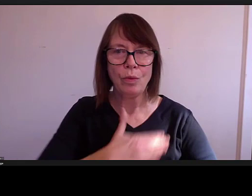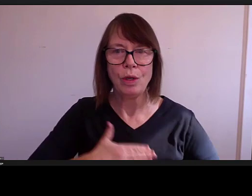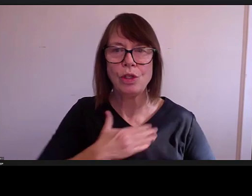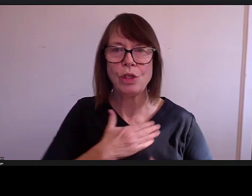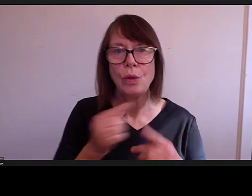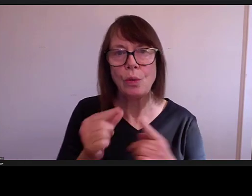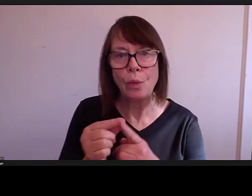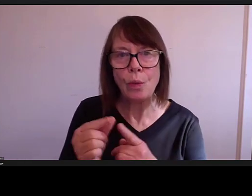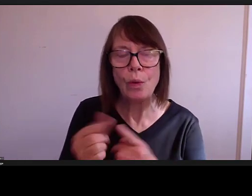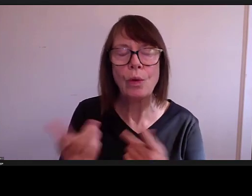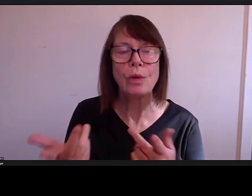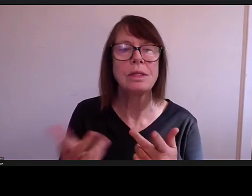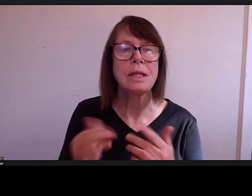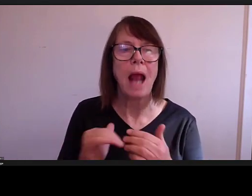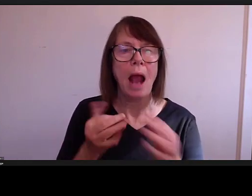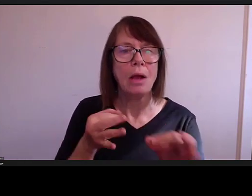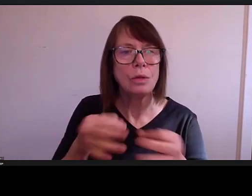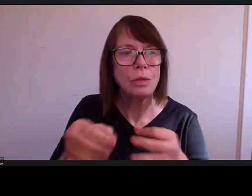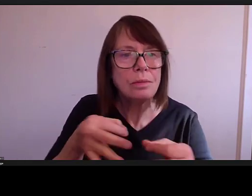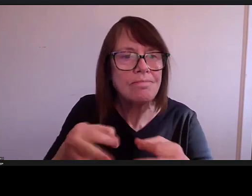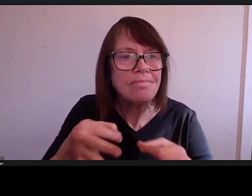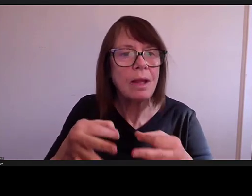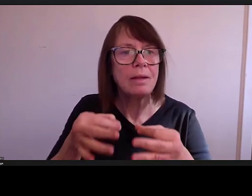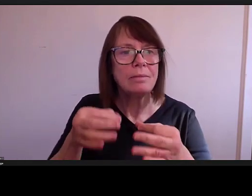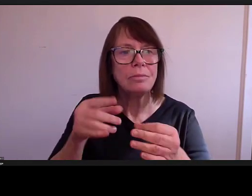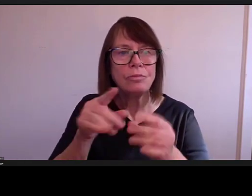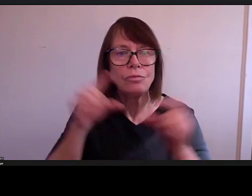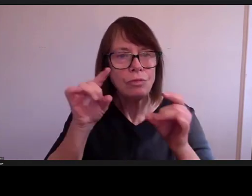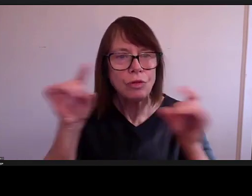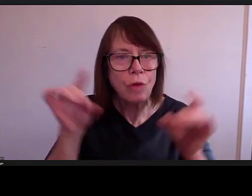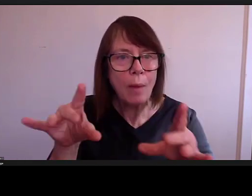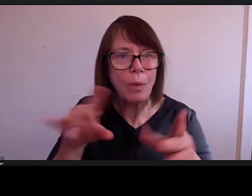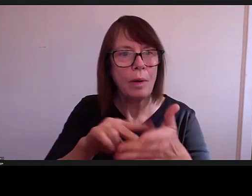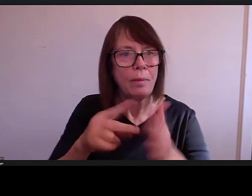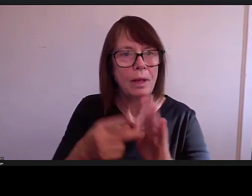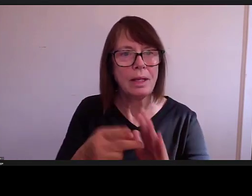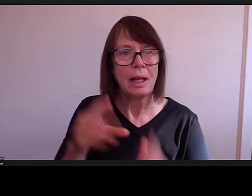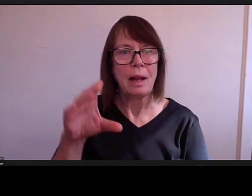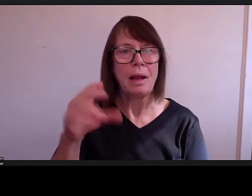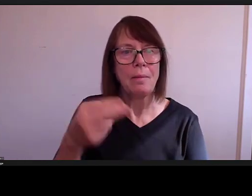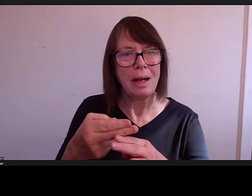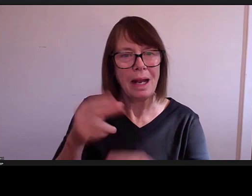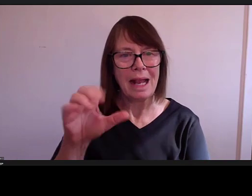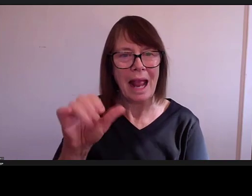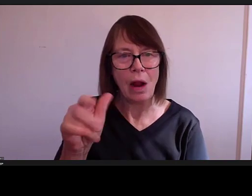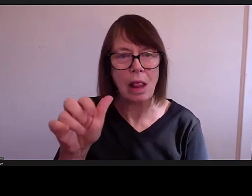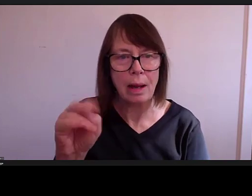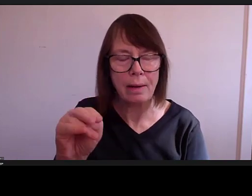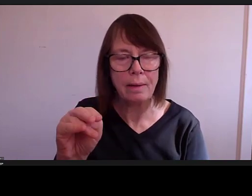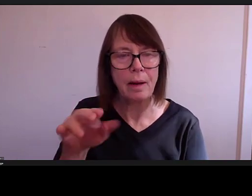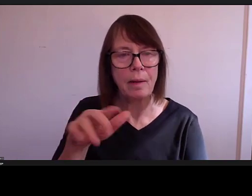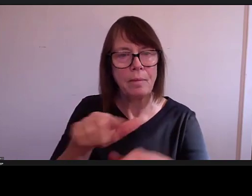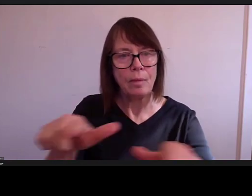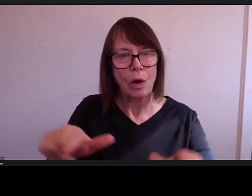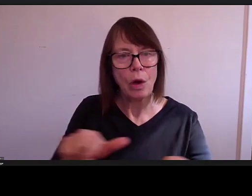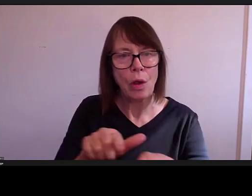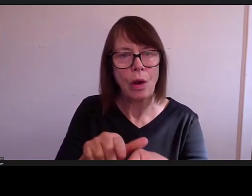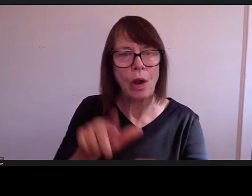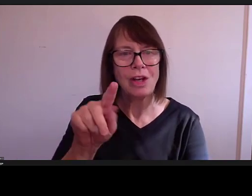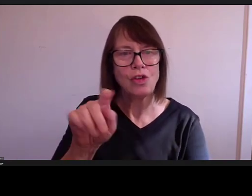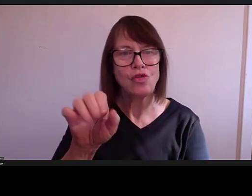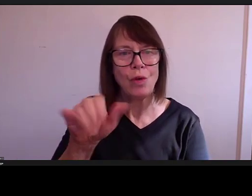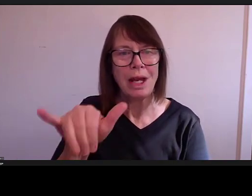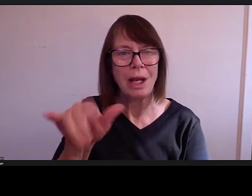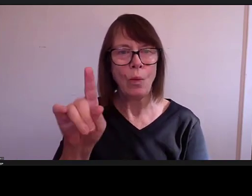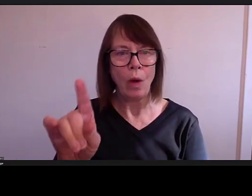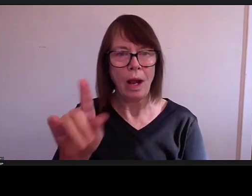how you define trauma was spot on. So my name is Carolyn. I'm located on Treaty 1